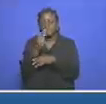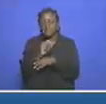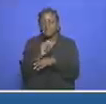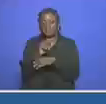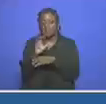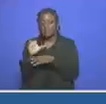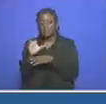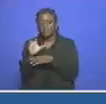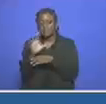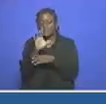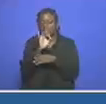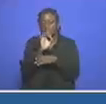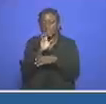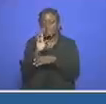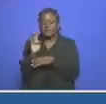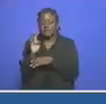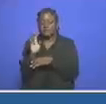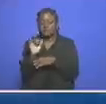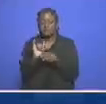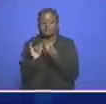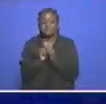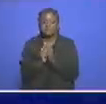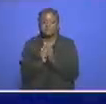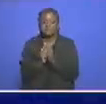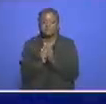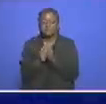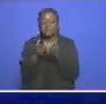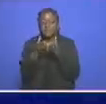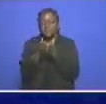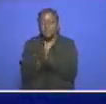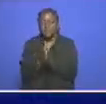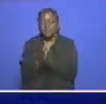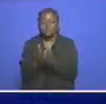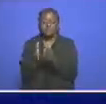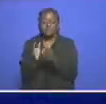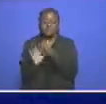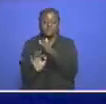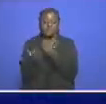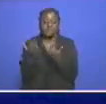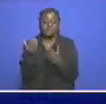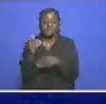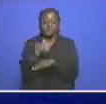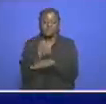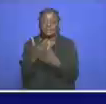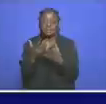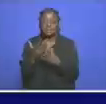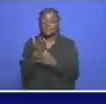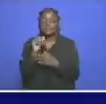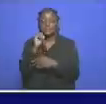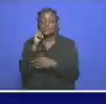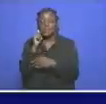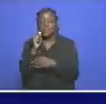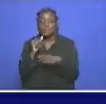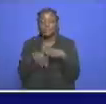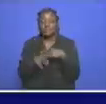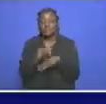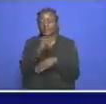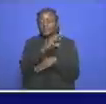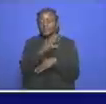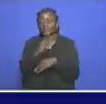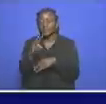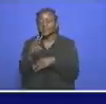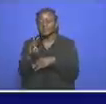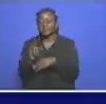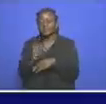Texan Kegas Island. Also reporting 86 degrees. Any boating forecast tonight through tomorrow in the northwestern islands, north to northeast winds